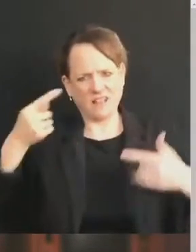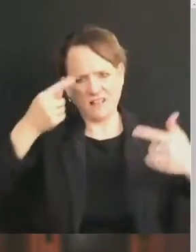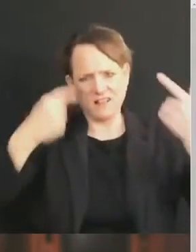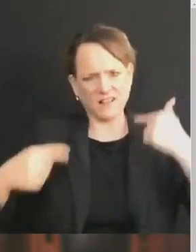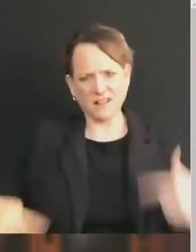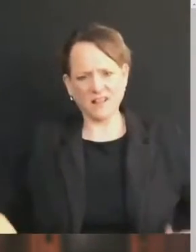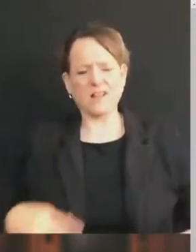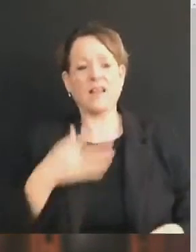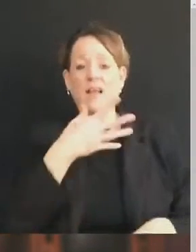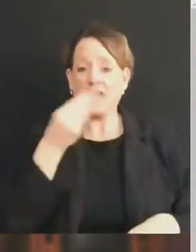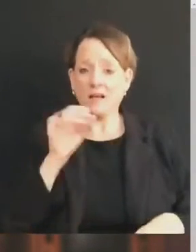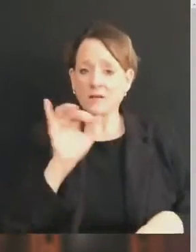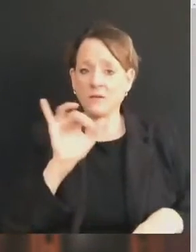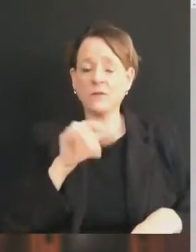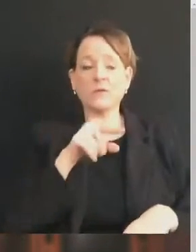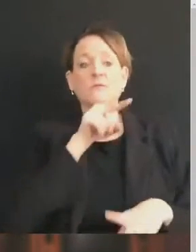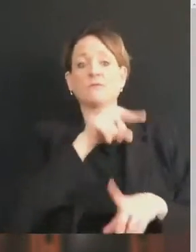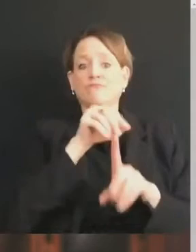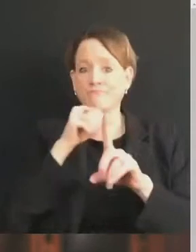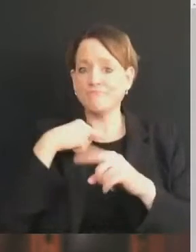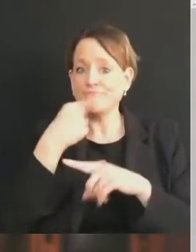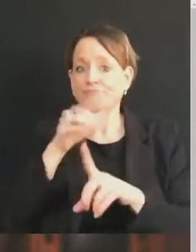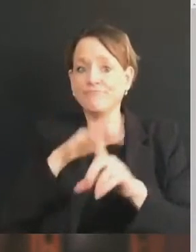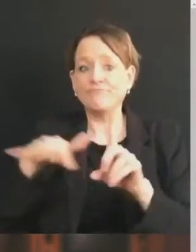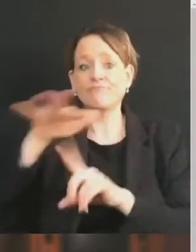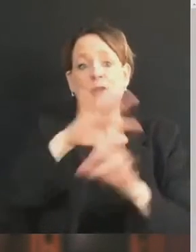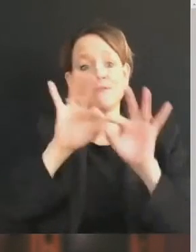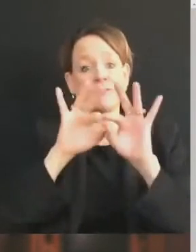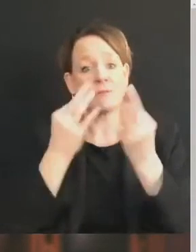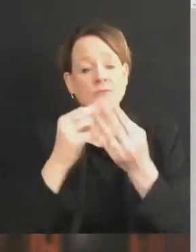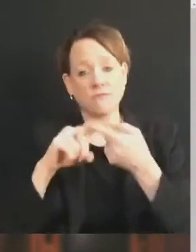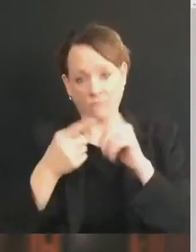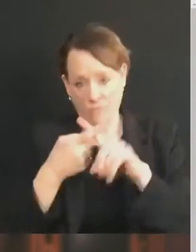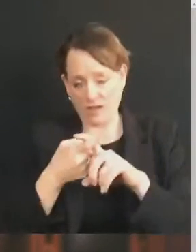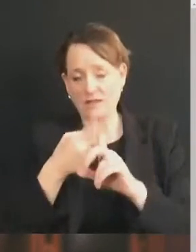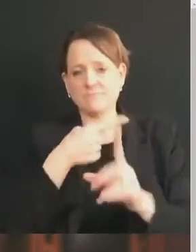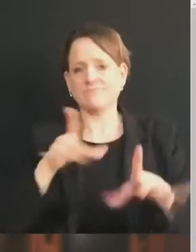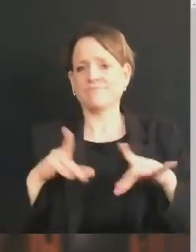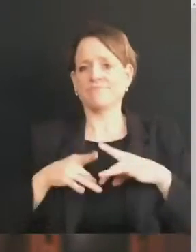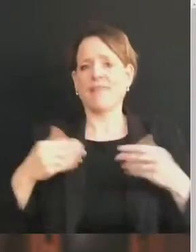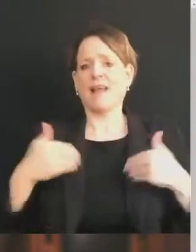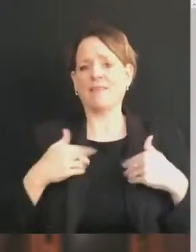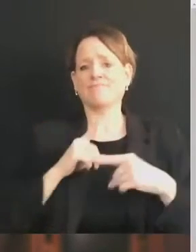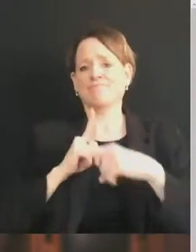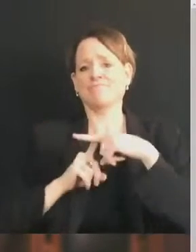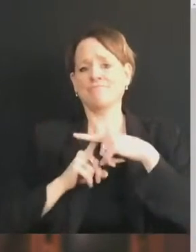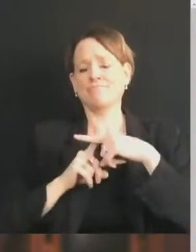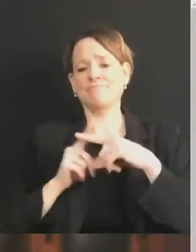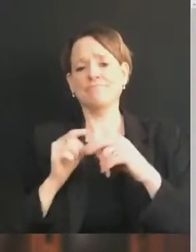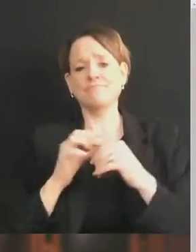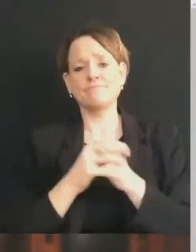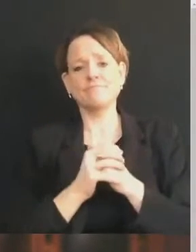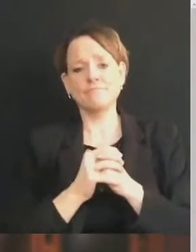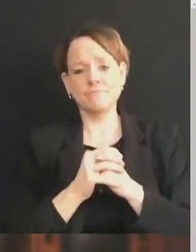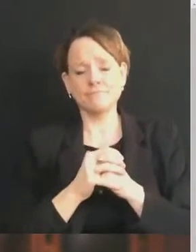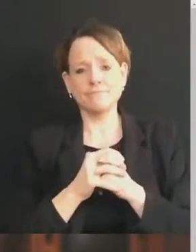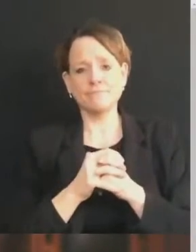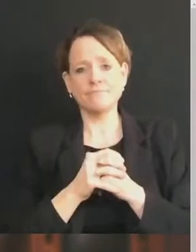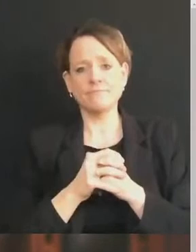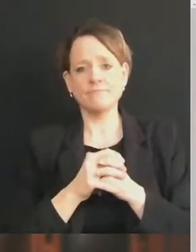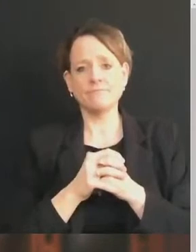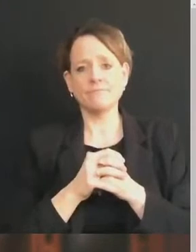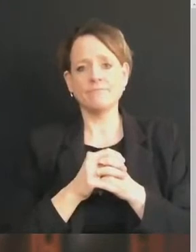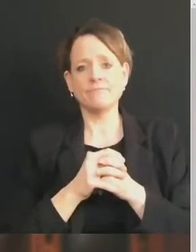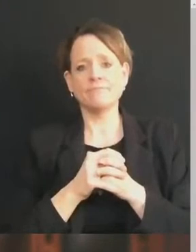who are maxed out, who have more work and a larger workload because of the number of daily cases we're seeing than they can